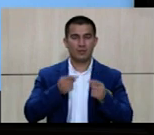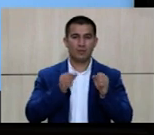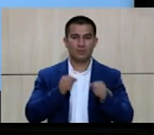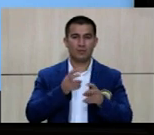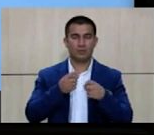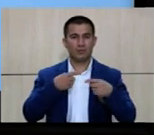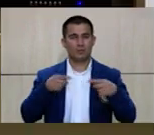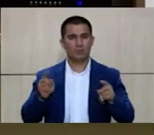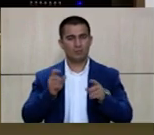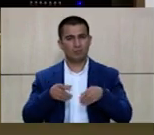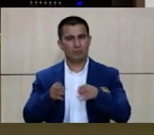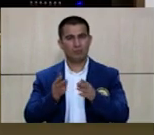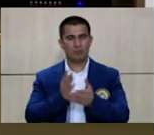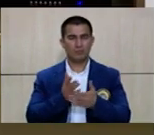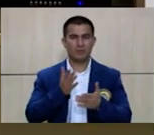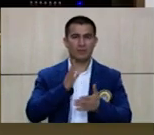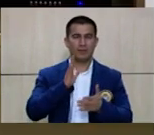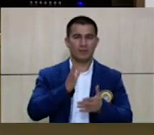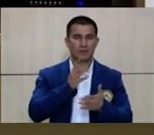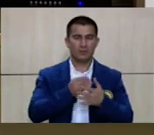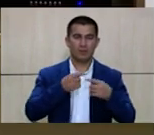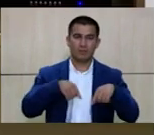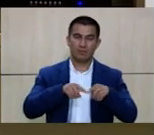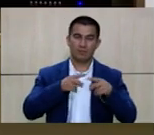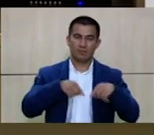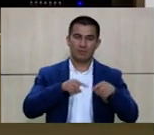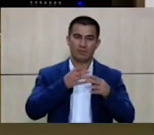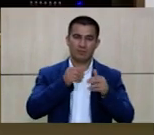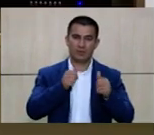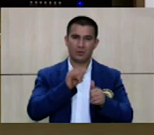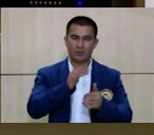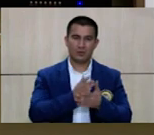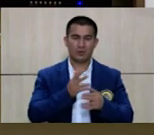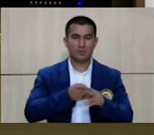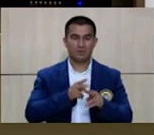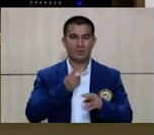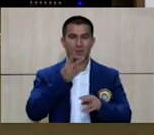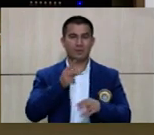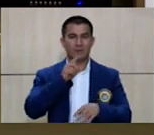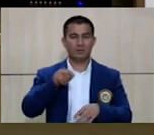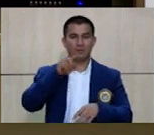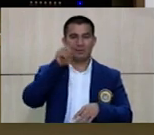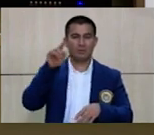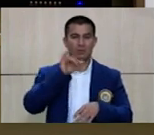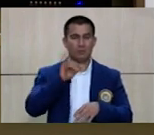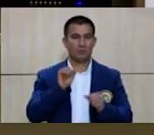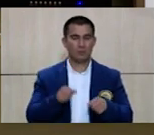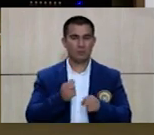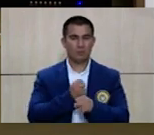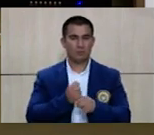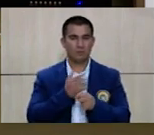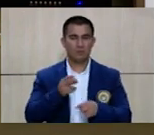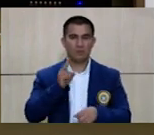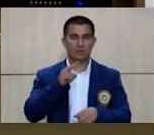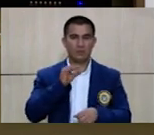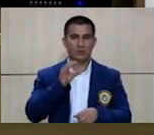diskriminant usulida, xohlang Wien teoremasiga asosan ishlab, ikkita ildiz hosil qilishimiz mumkin. Chunki